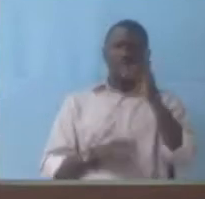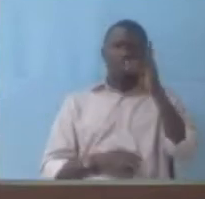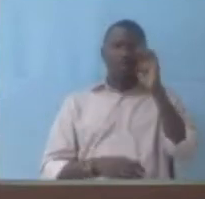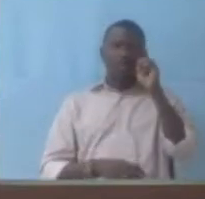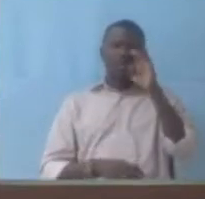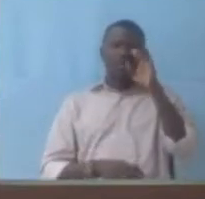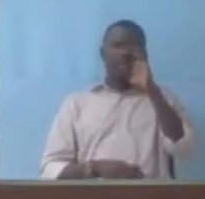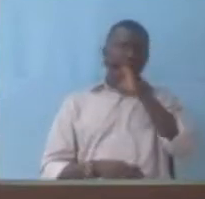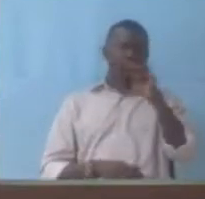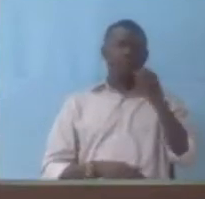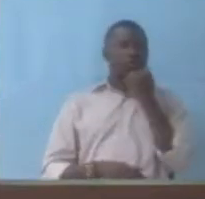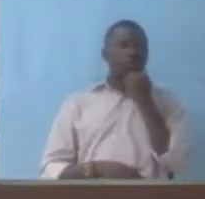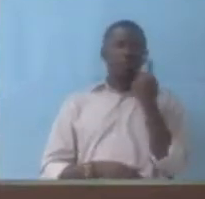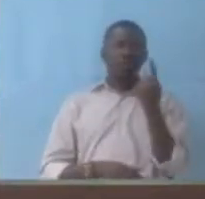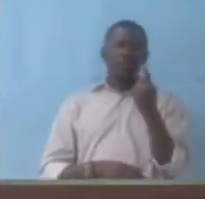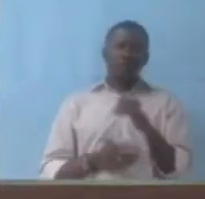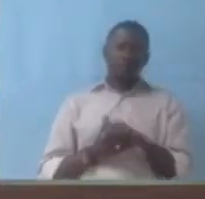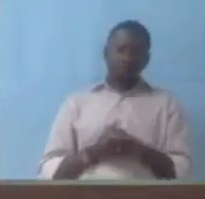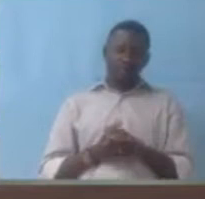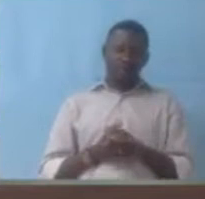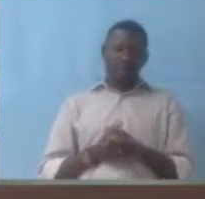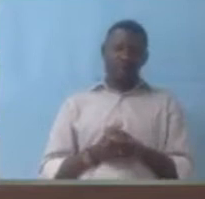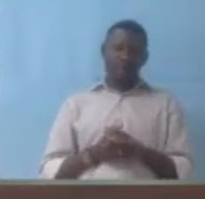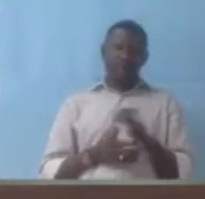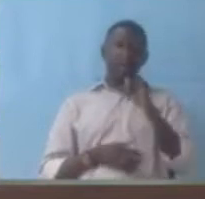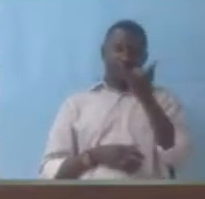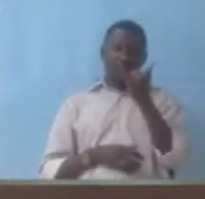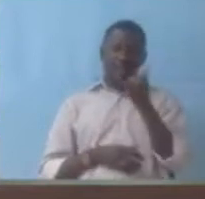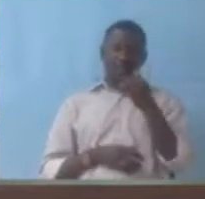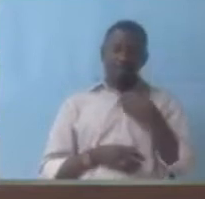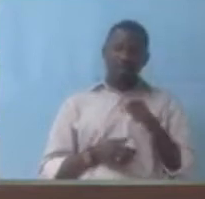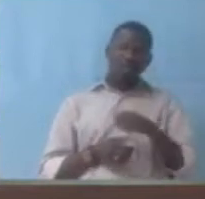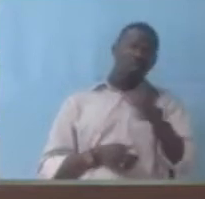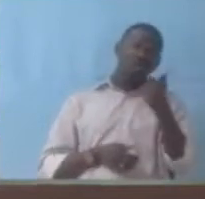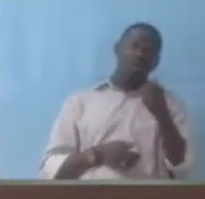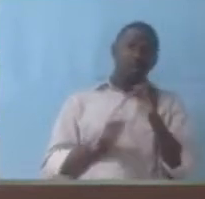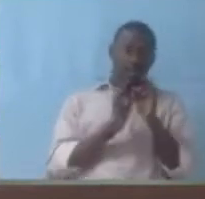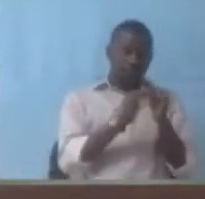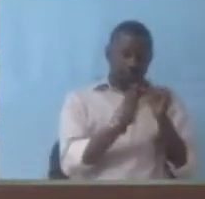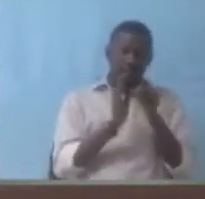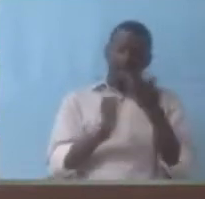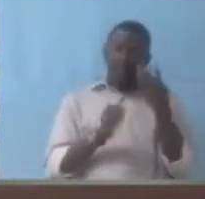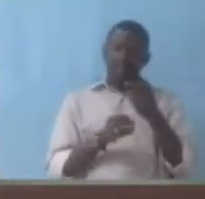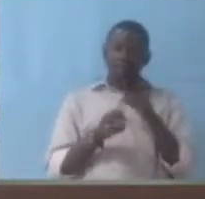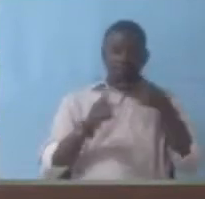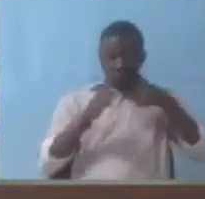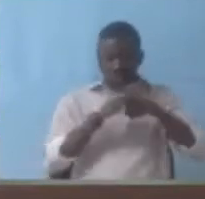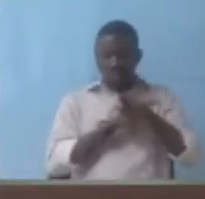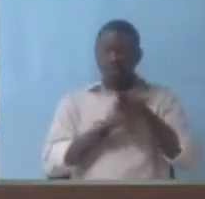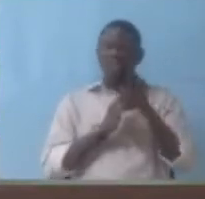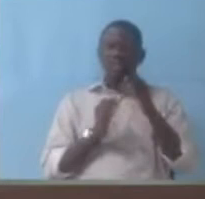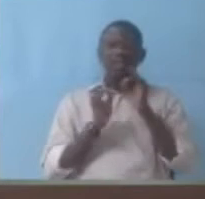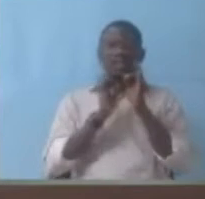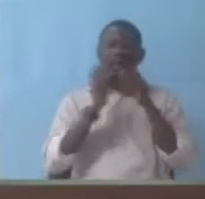lulunjango ibole mate. As well as the other provision that it goes to, if you read it in context, it talks about the supremacy of the decree